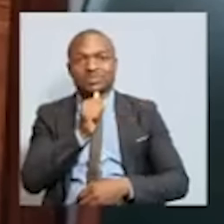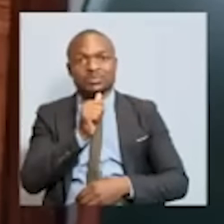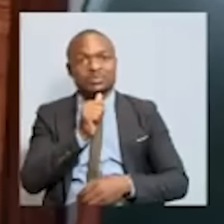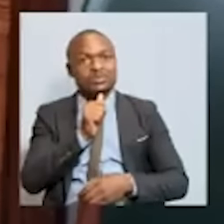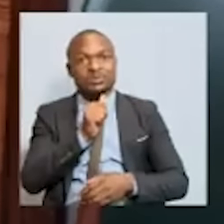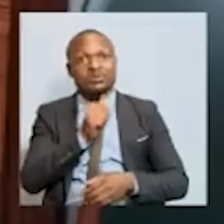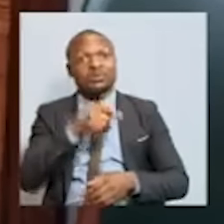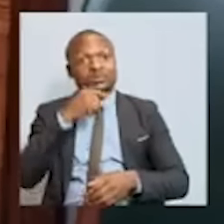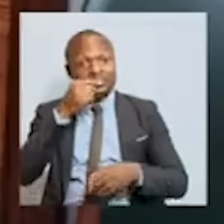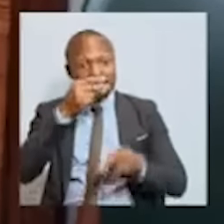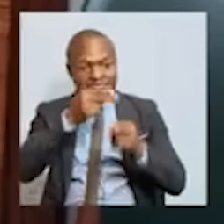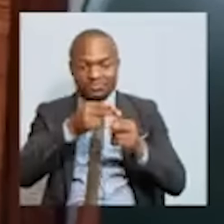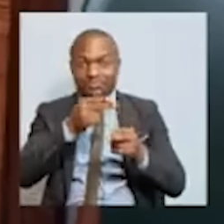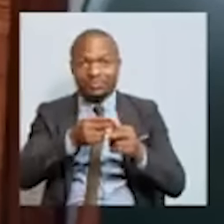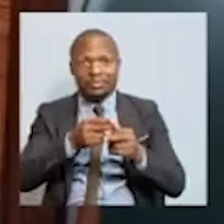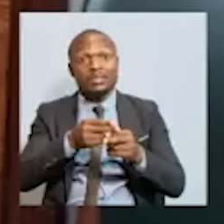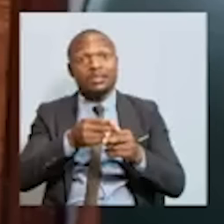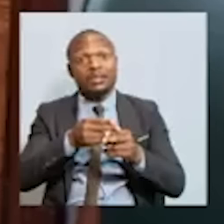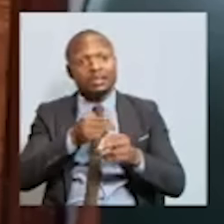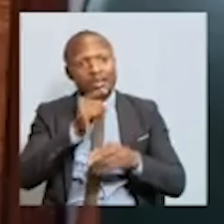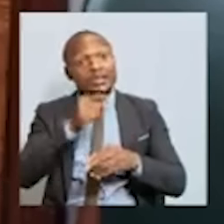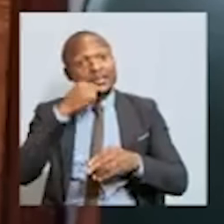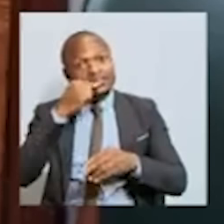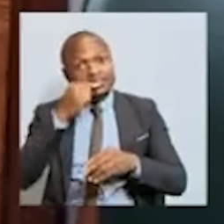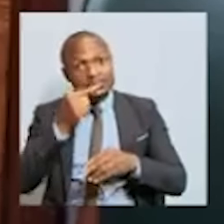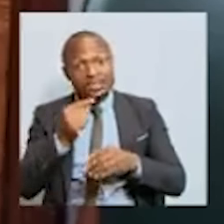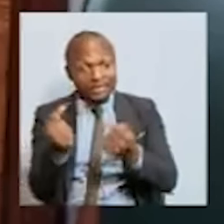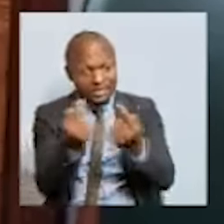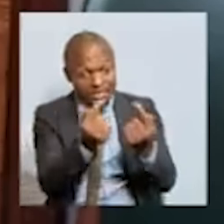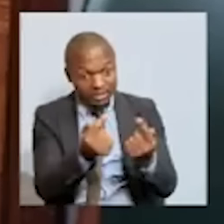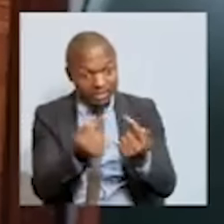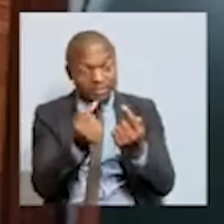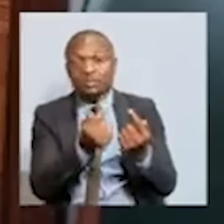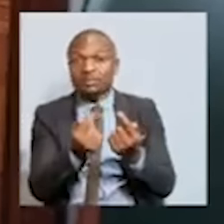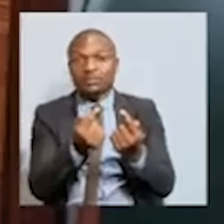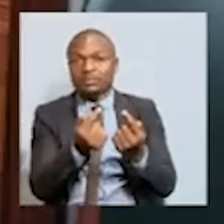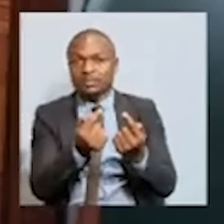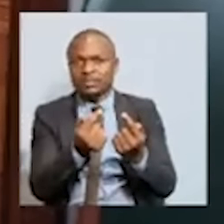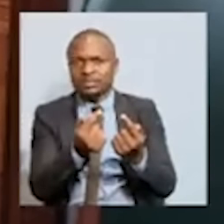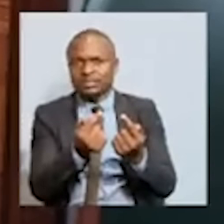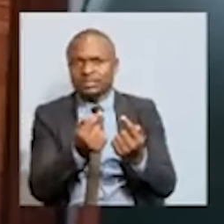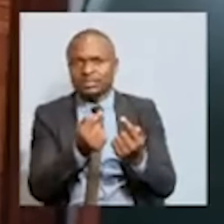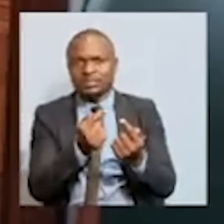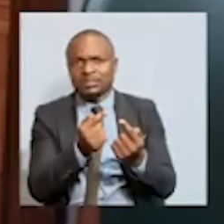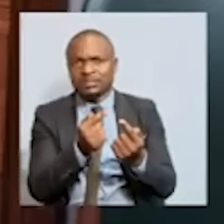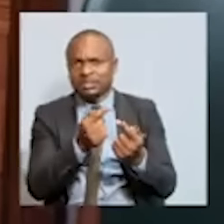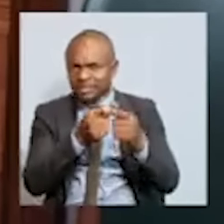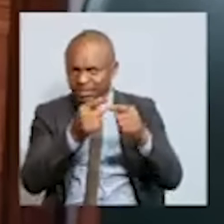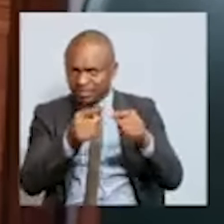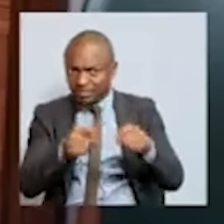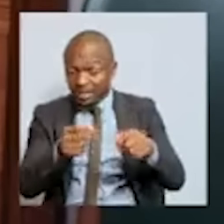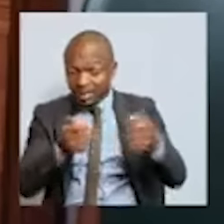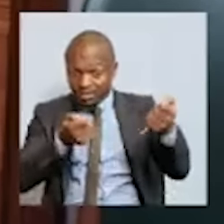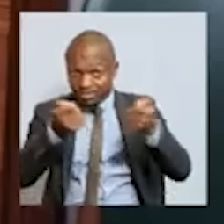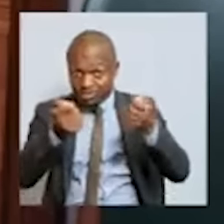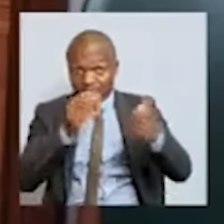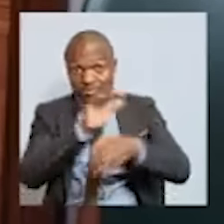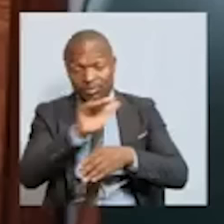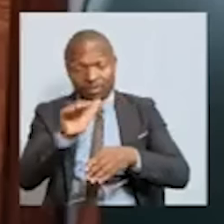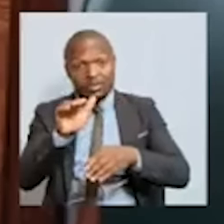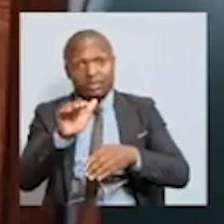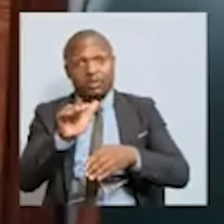MP added that the incident not occurred in the National Assembly car park. He would have